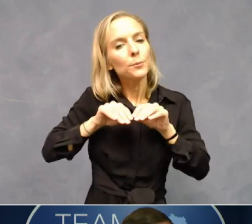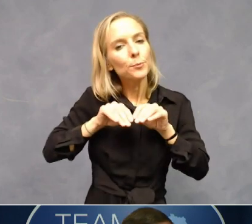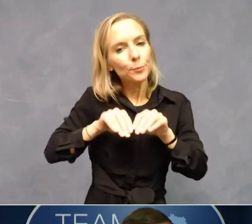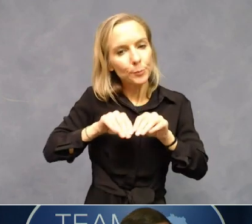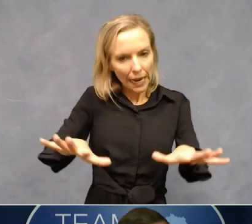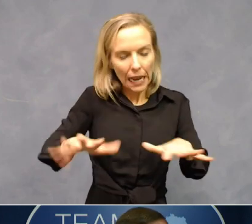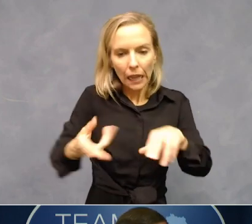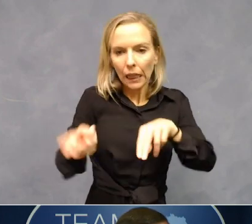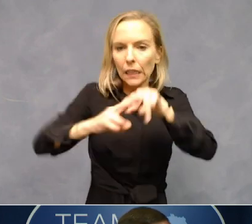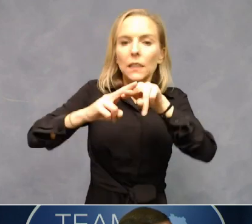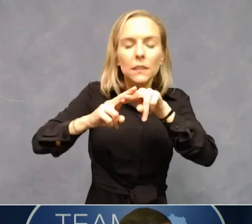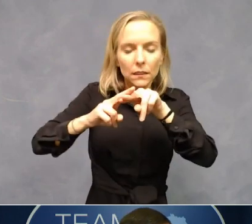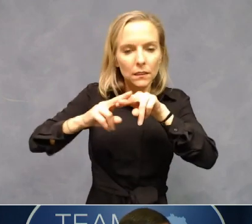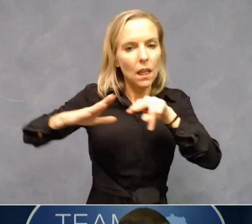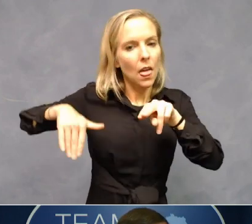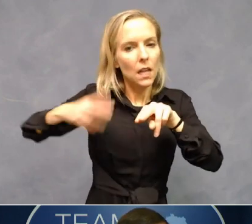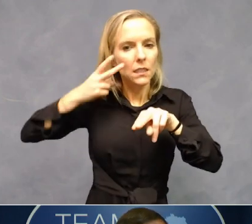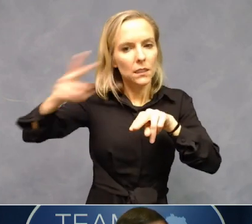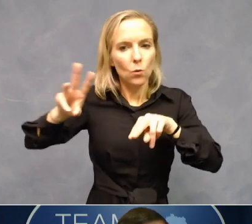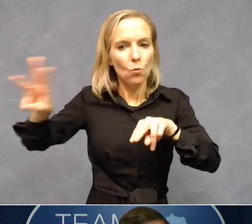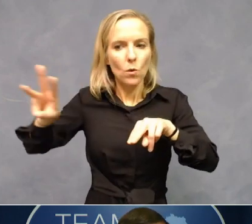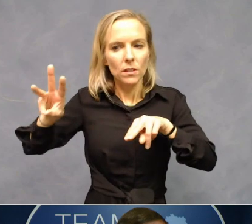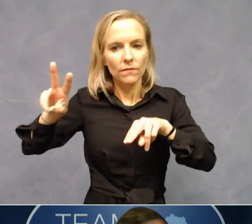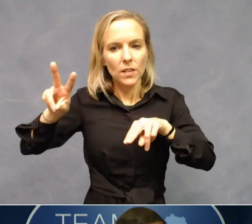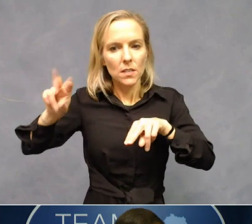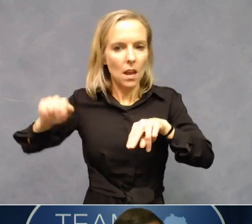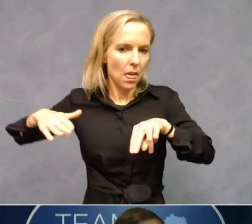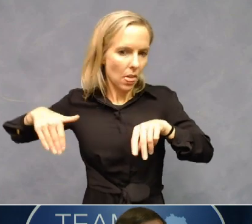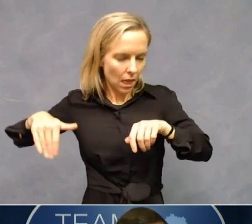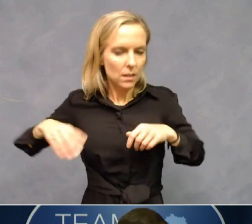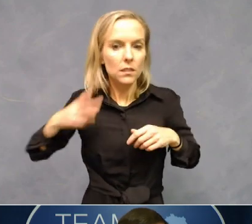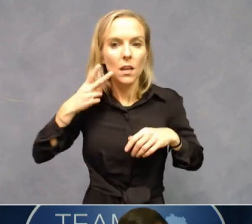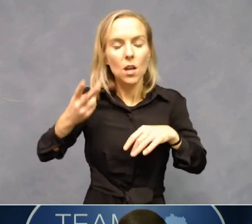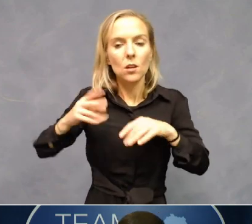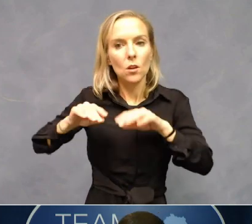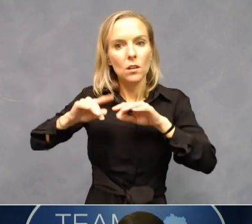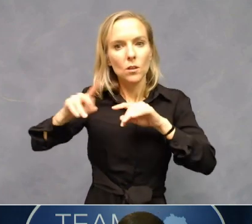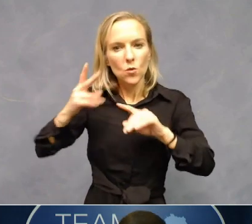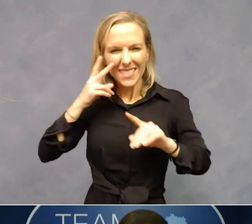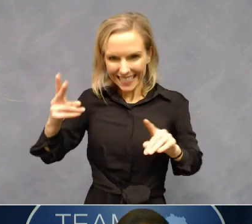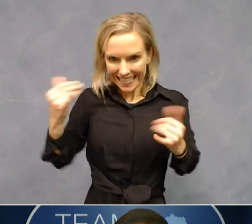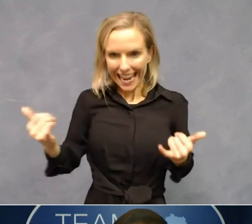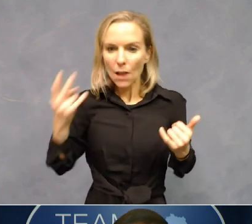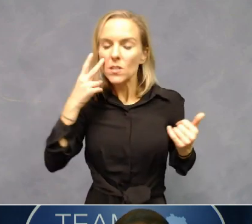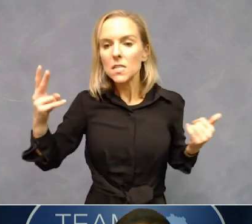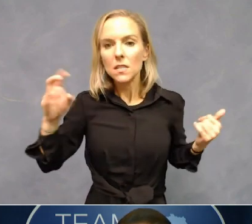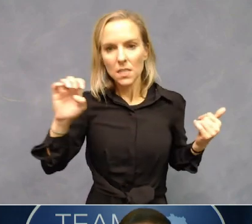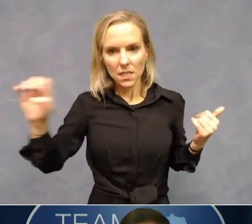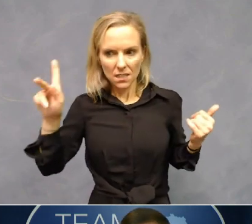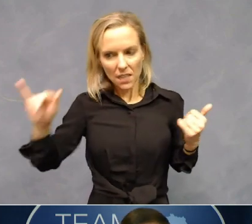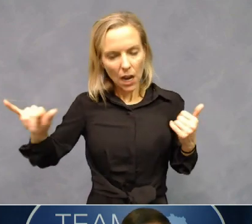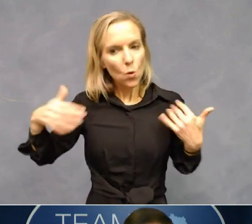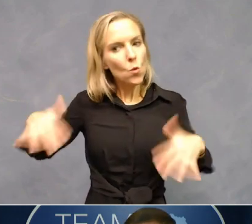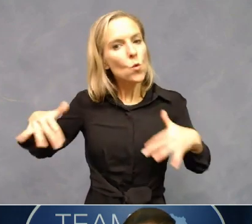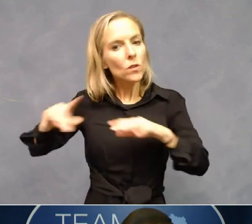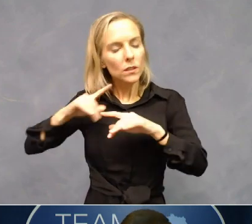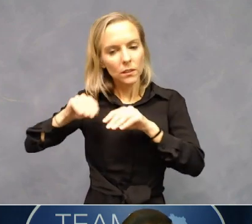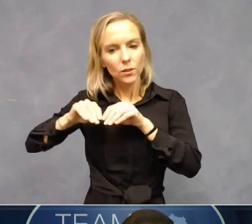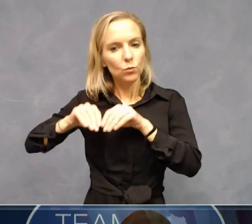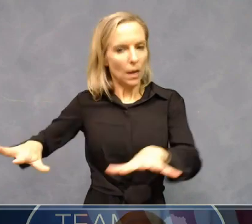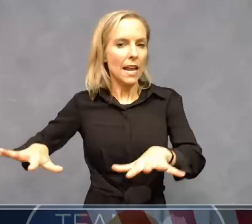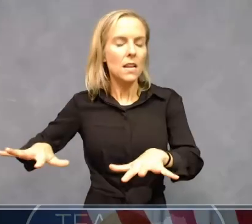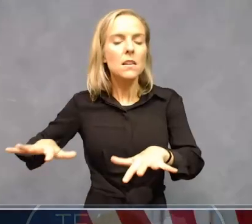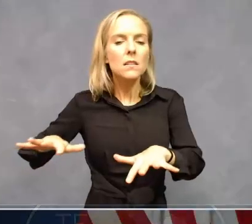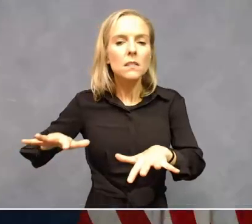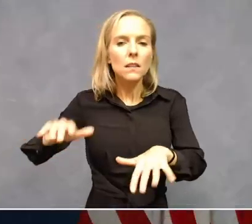at West Virginia, but we're seeing significant spread coming from other states. We'll take one more from anybody if they've